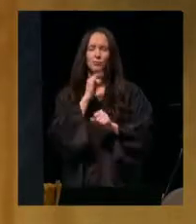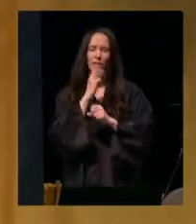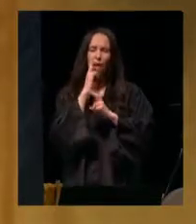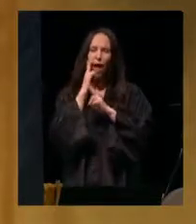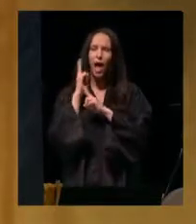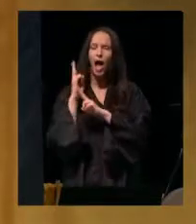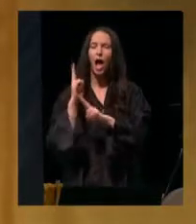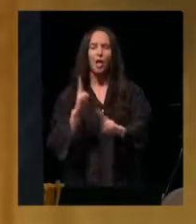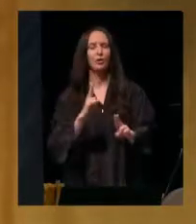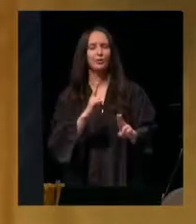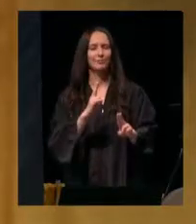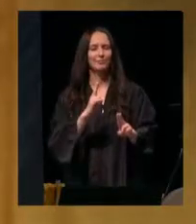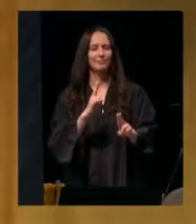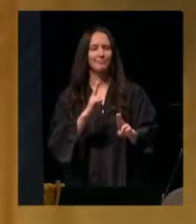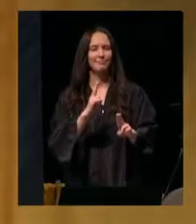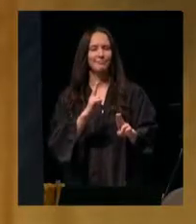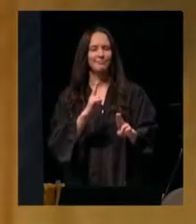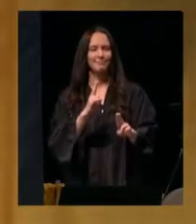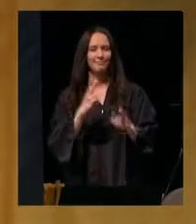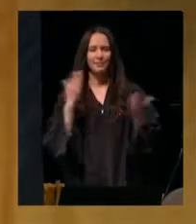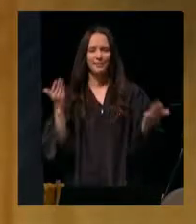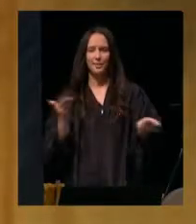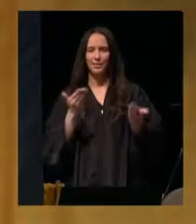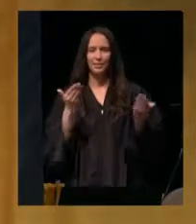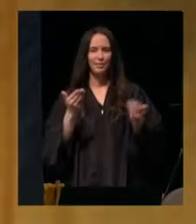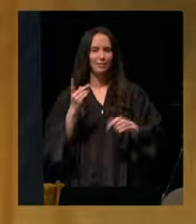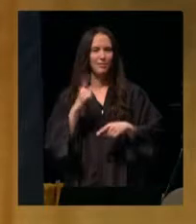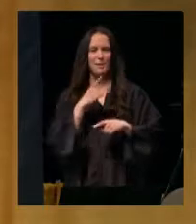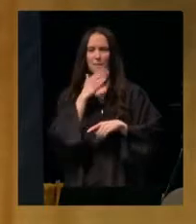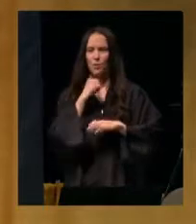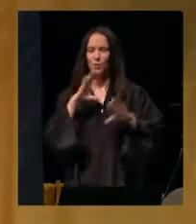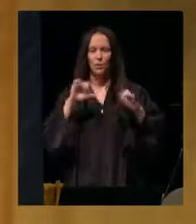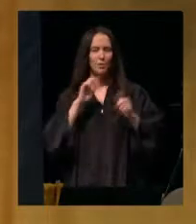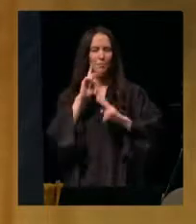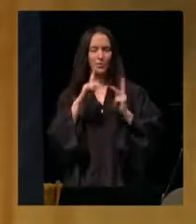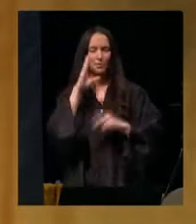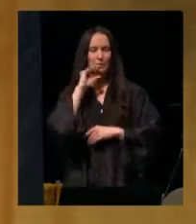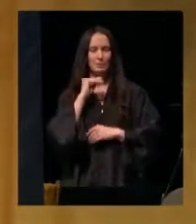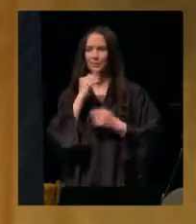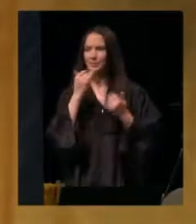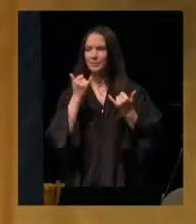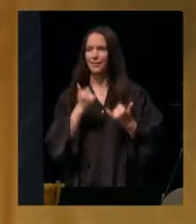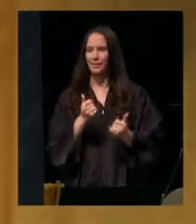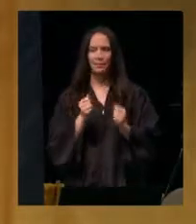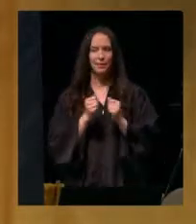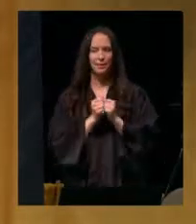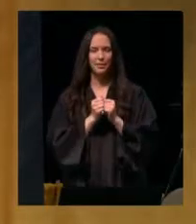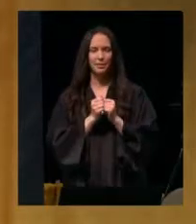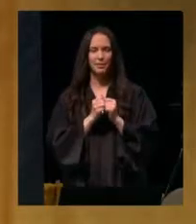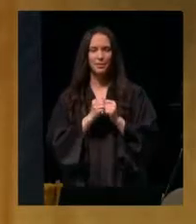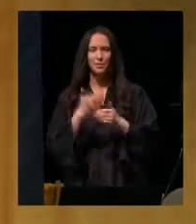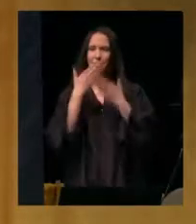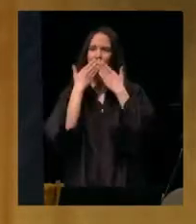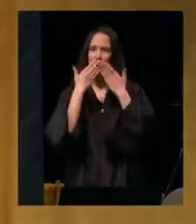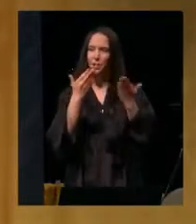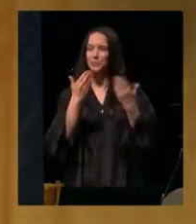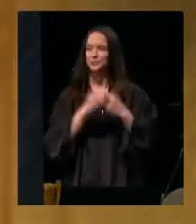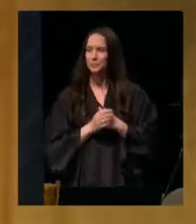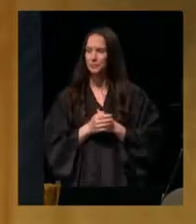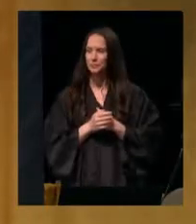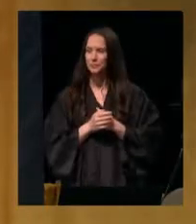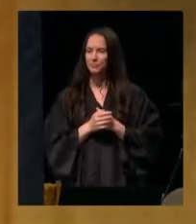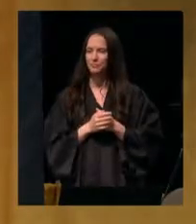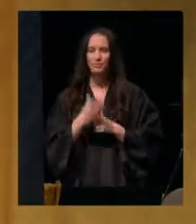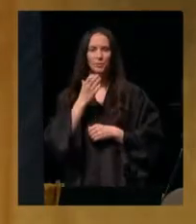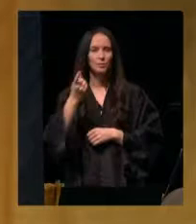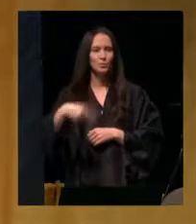you all off today. I couldn't ask for a better group of people to experience this milestone, so I want to say thank you and